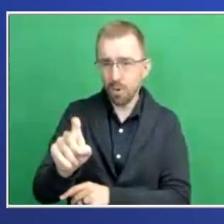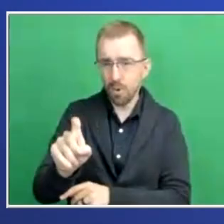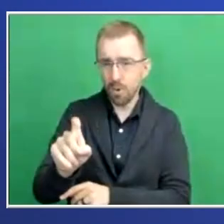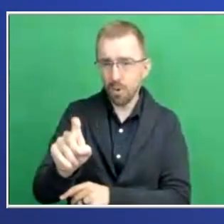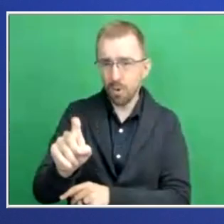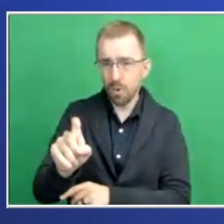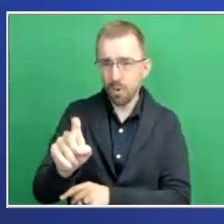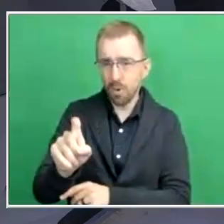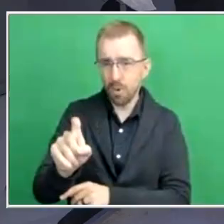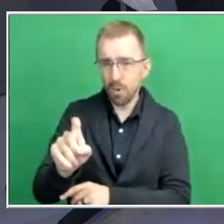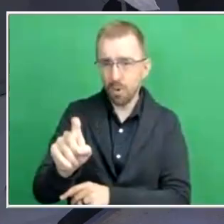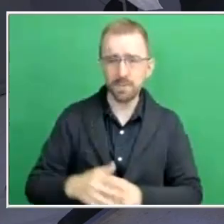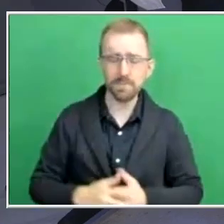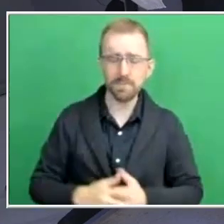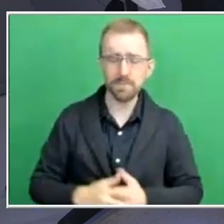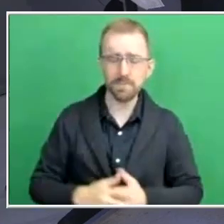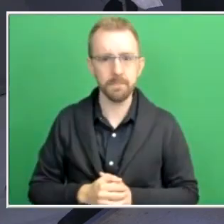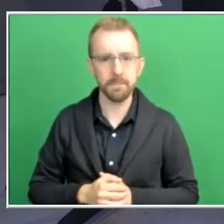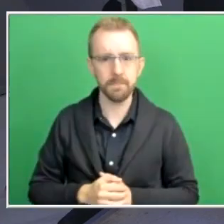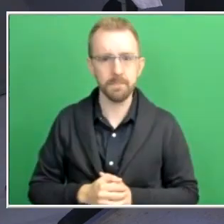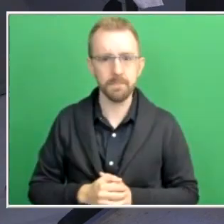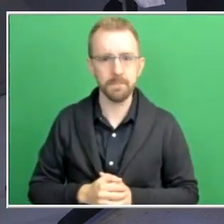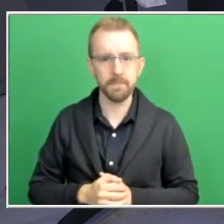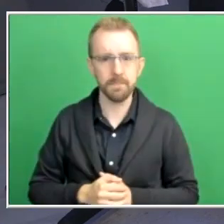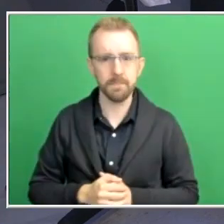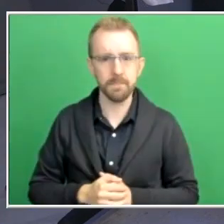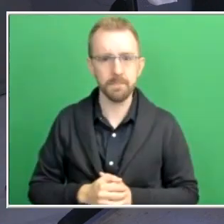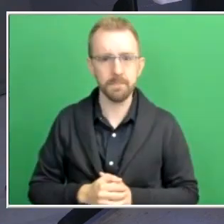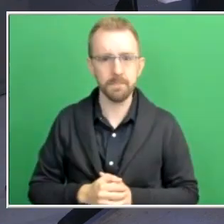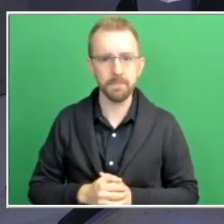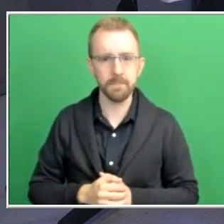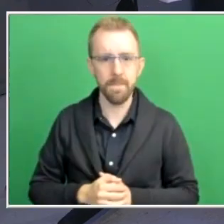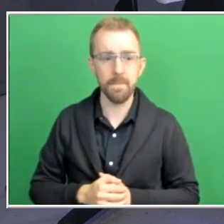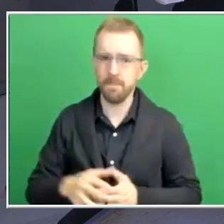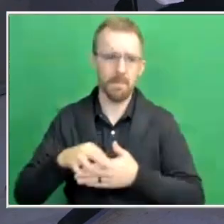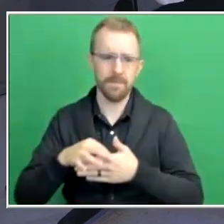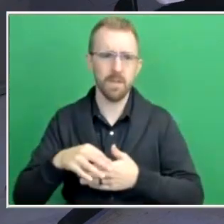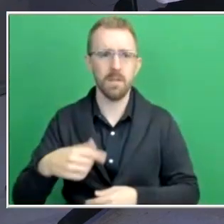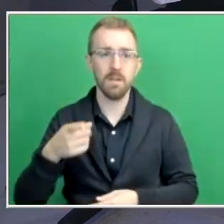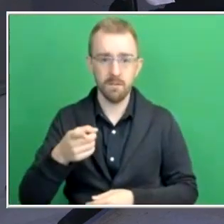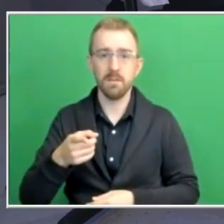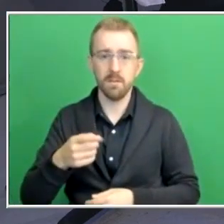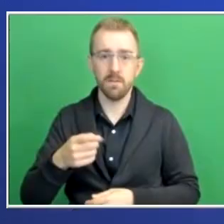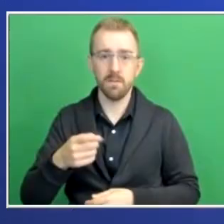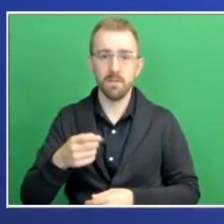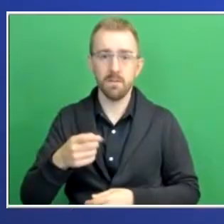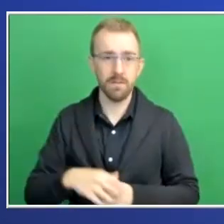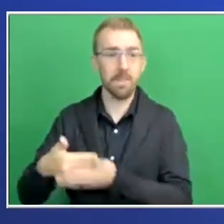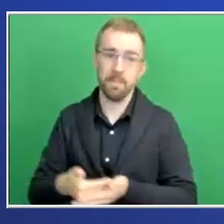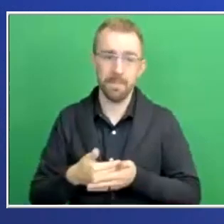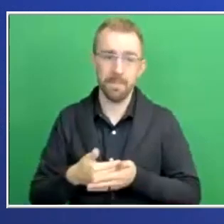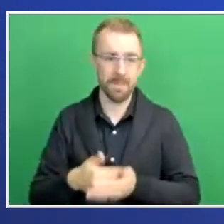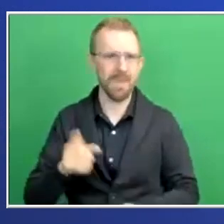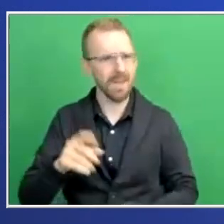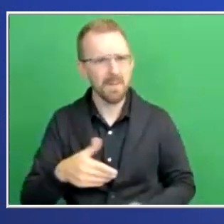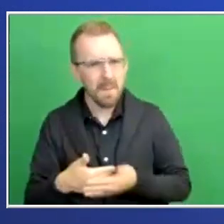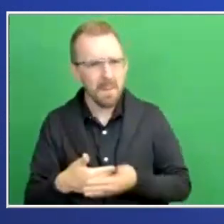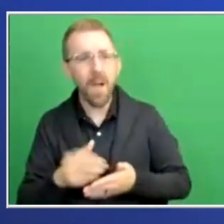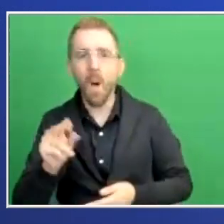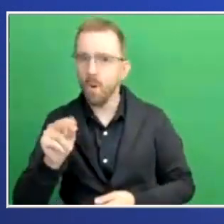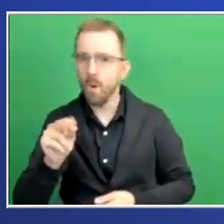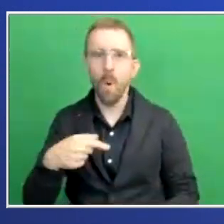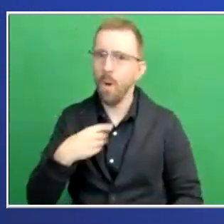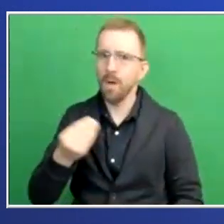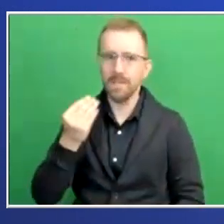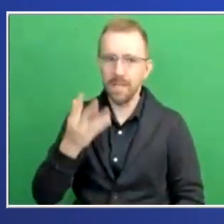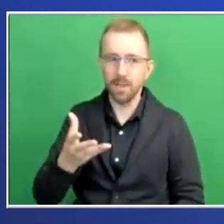happens if you have ground beef? Oh, baby. You will go. You have a baby? Oh baby. You will go. It will wake you